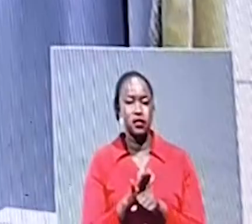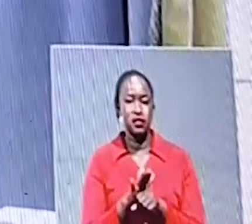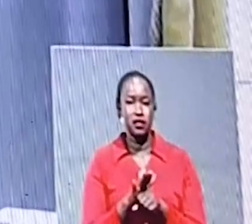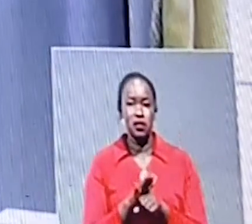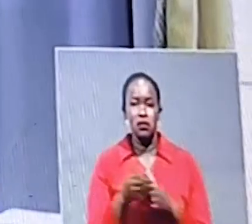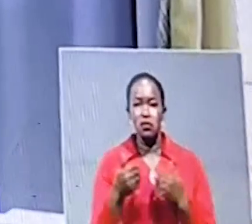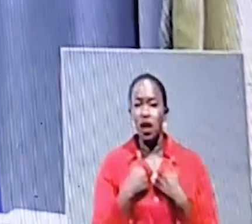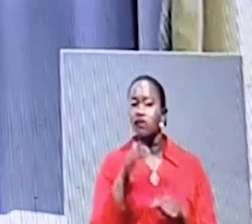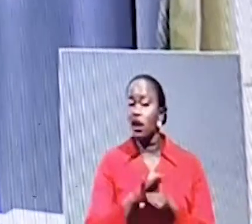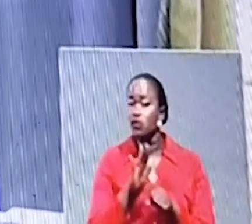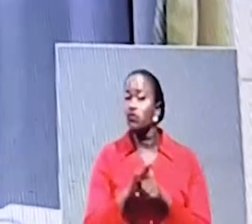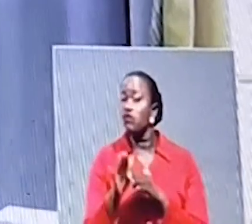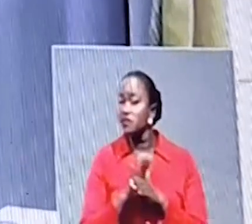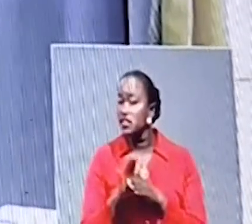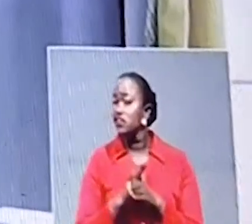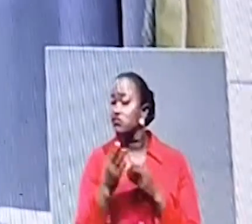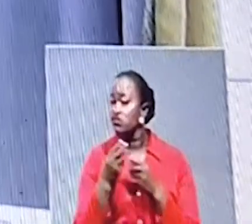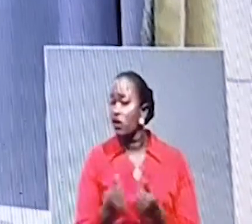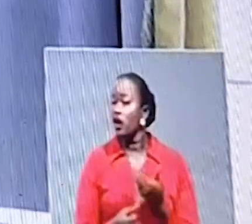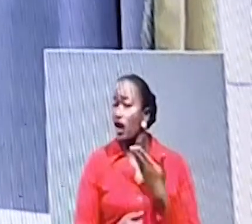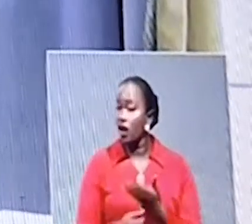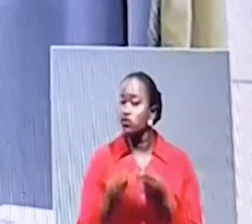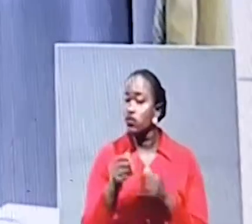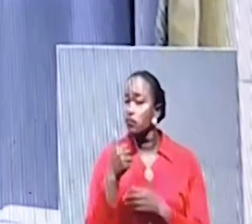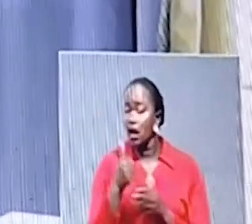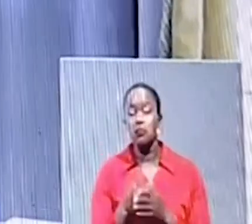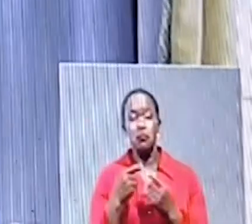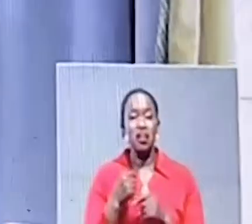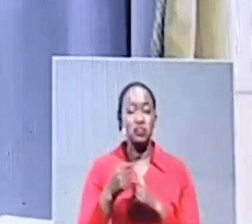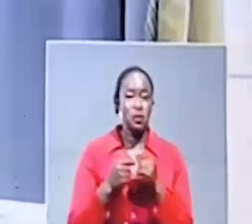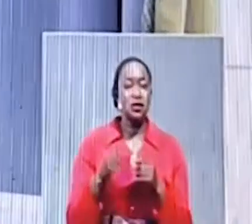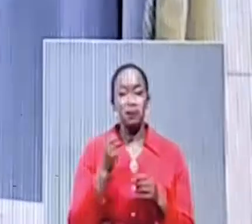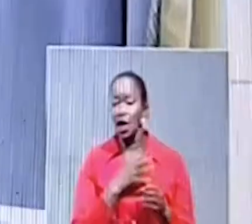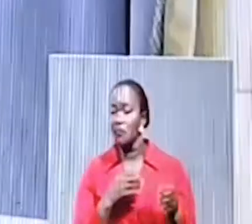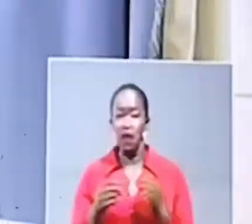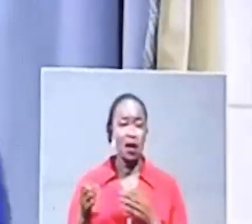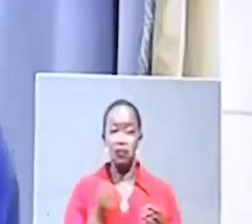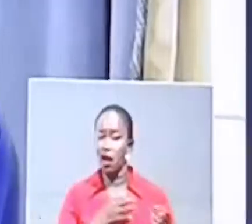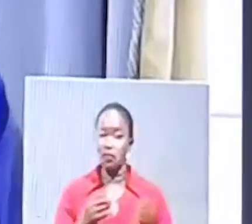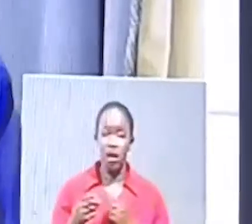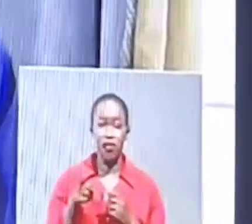lot of pending business set out, and we just exchange this way. So,